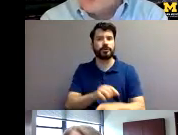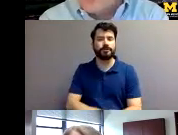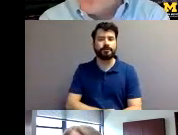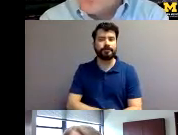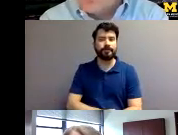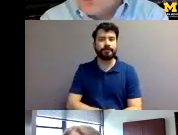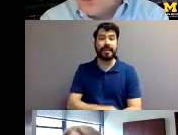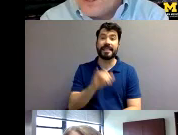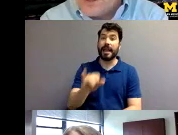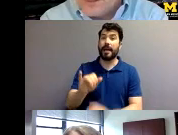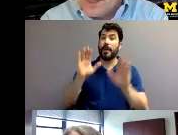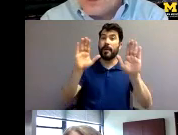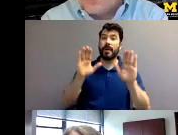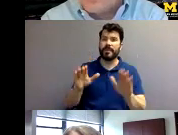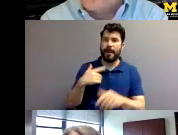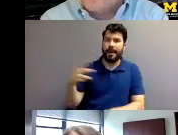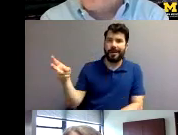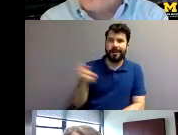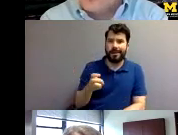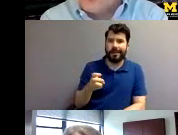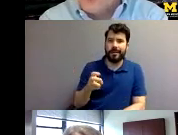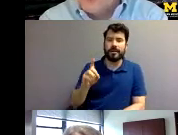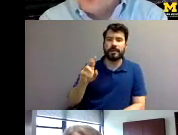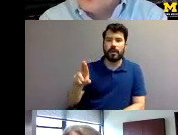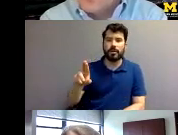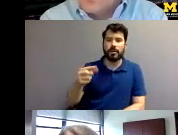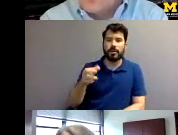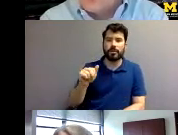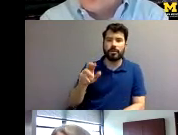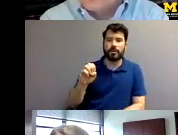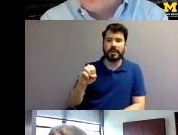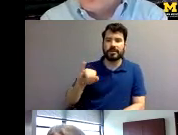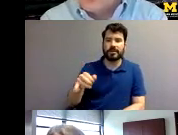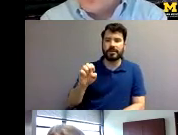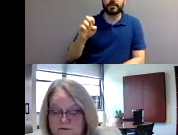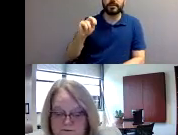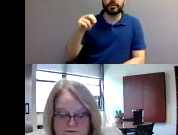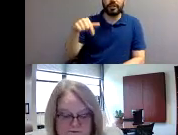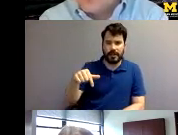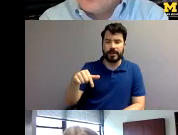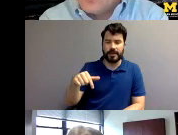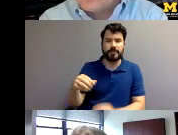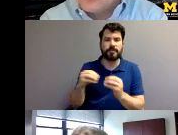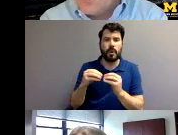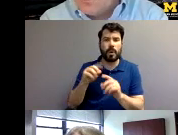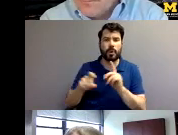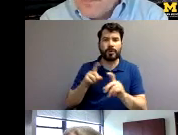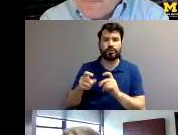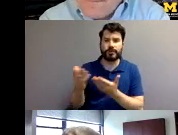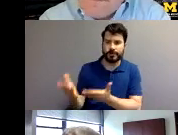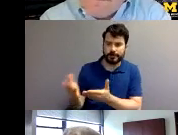great segue. Let me just pull Grace Jenk, Dr. Jenk in for a couple follow-on questions related to hospital at